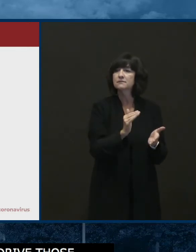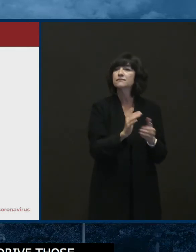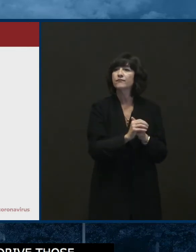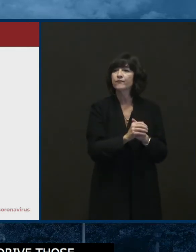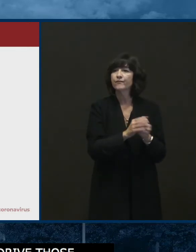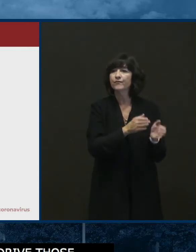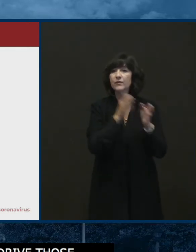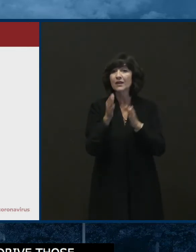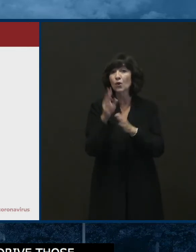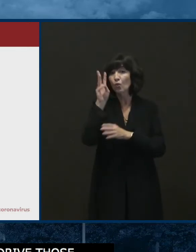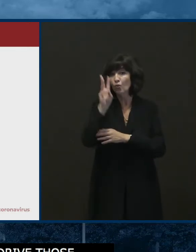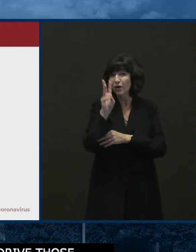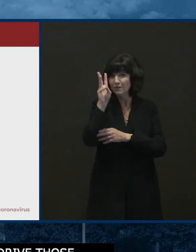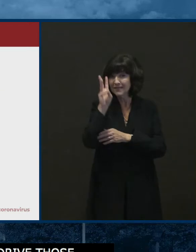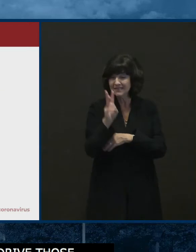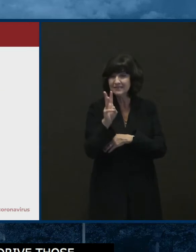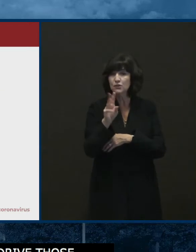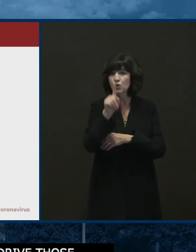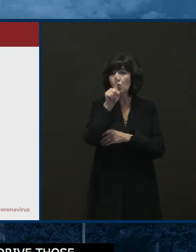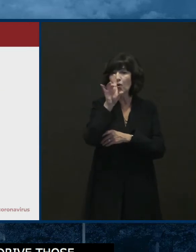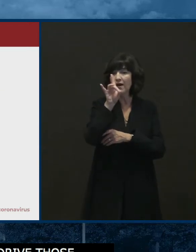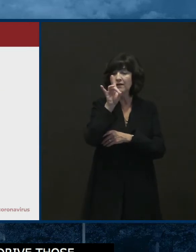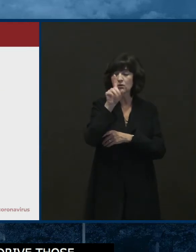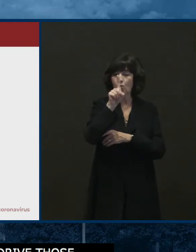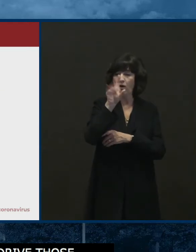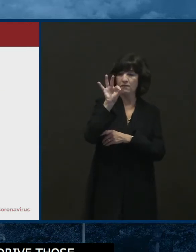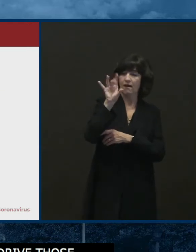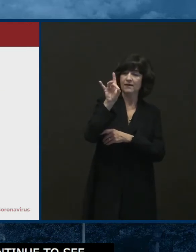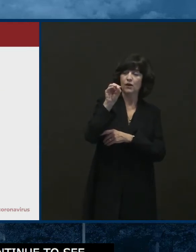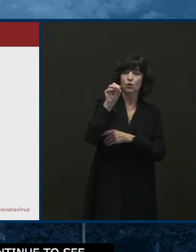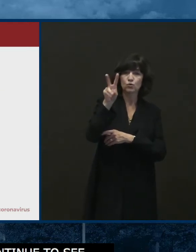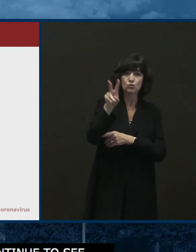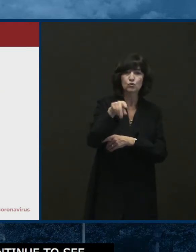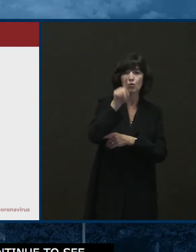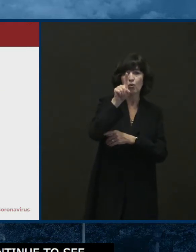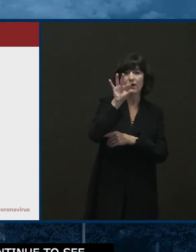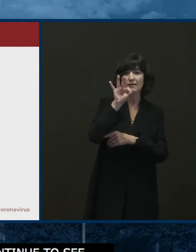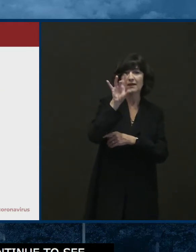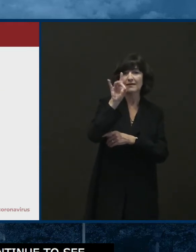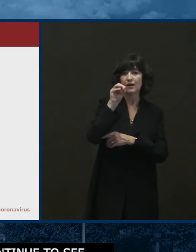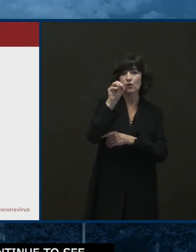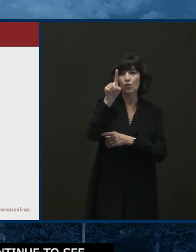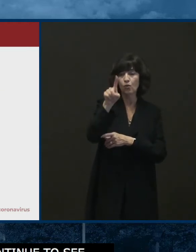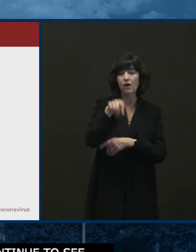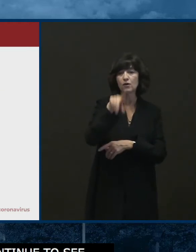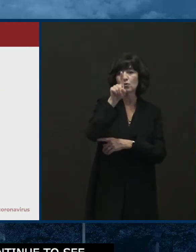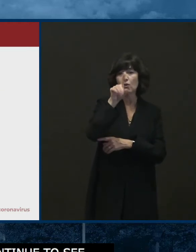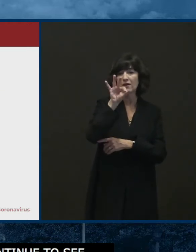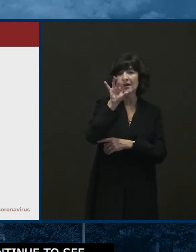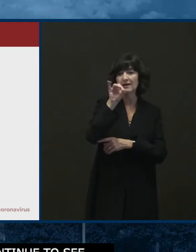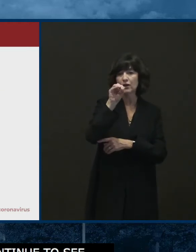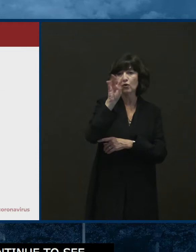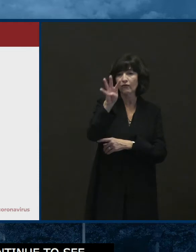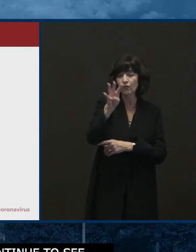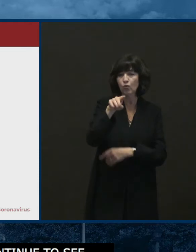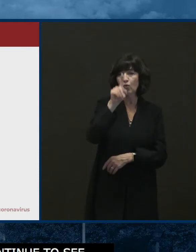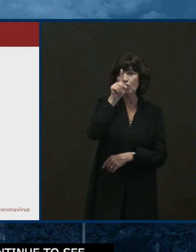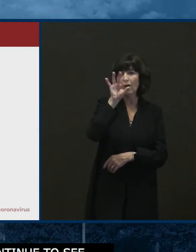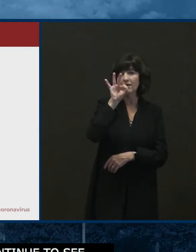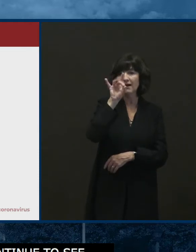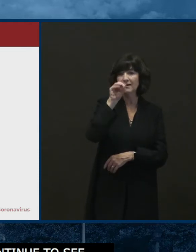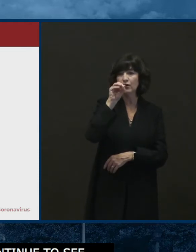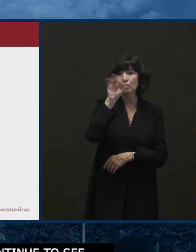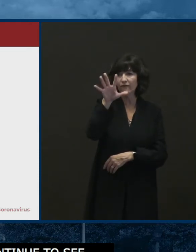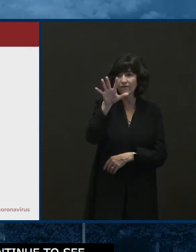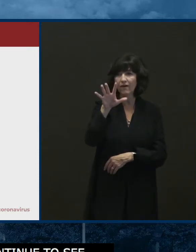elevated case rates in 19802, 01, 04, 05, and so working closely